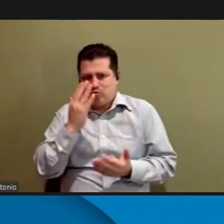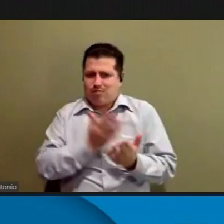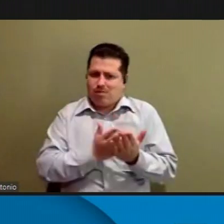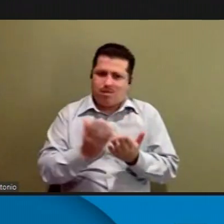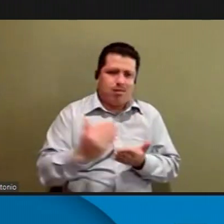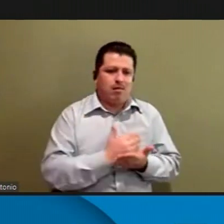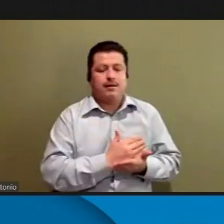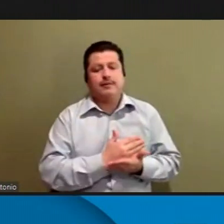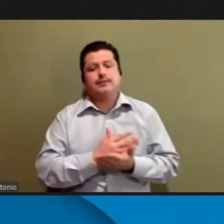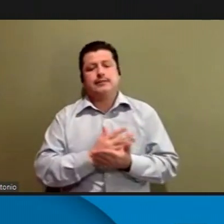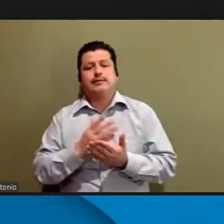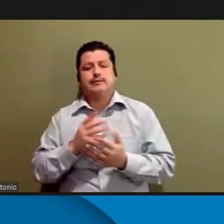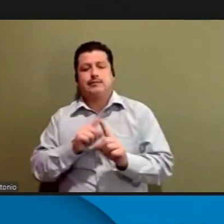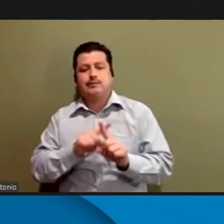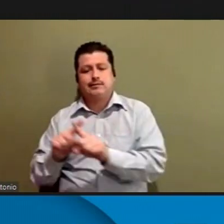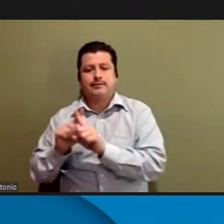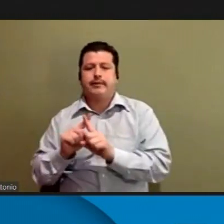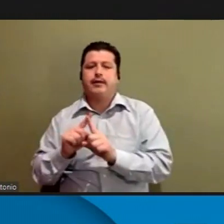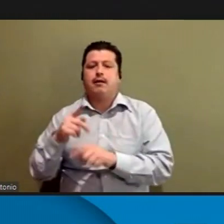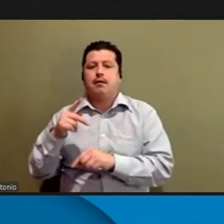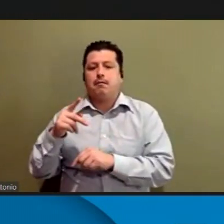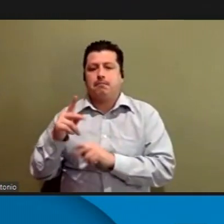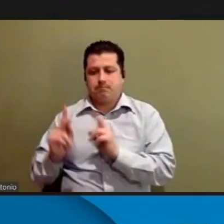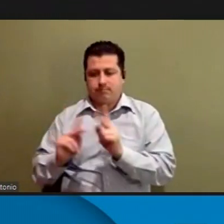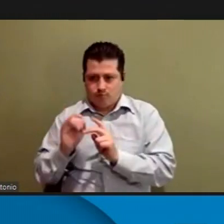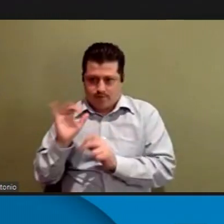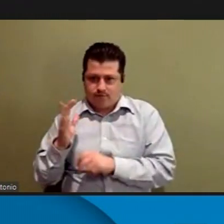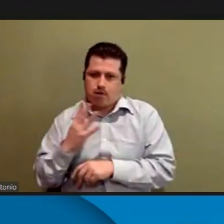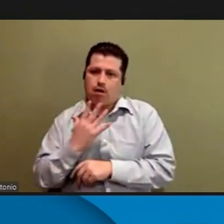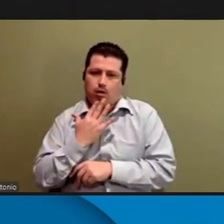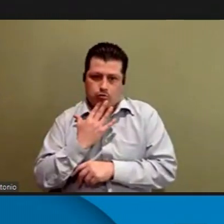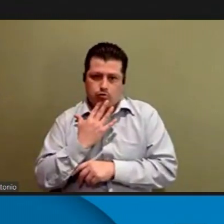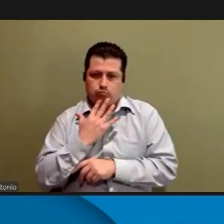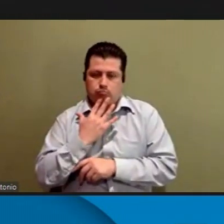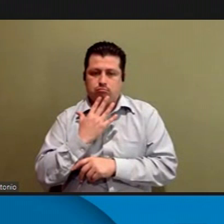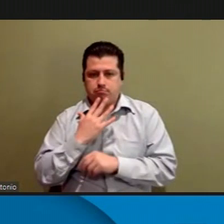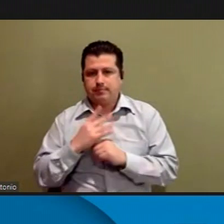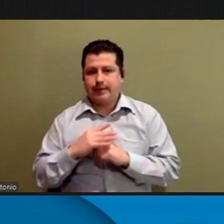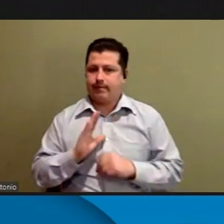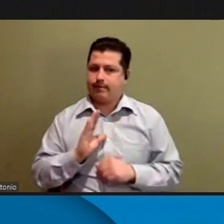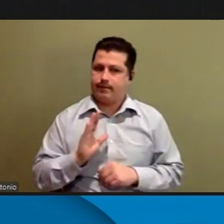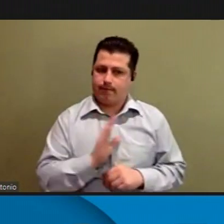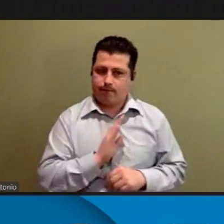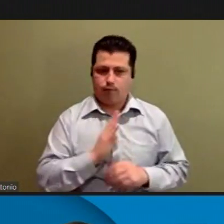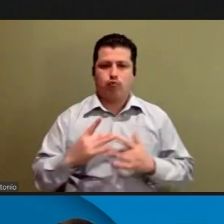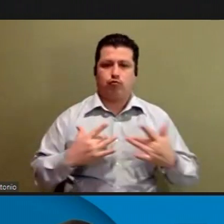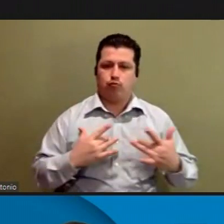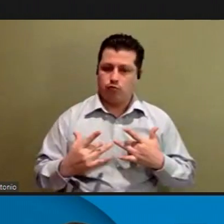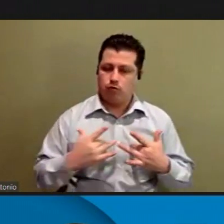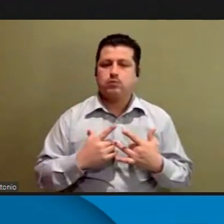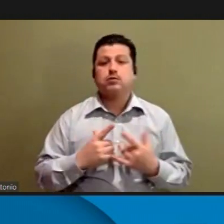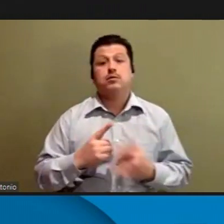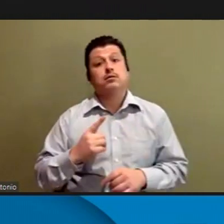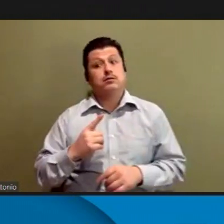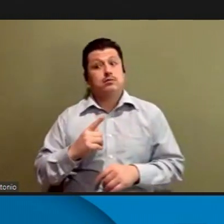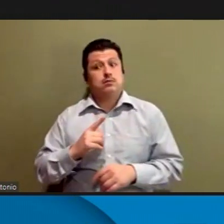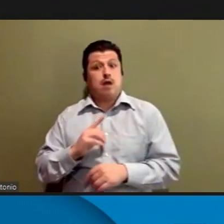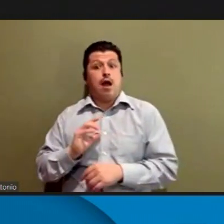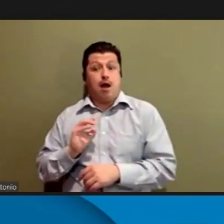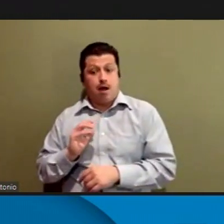African American and Latino populations. This was made by us and for